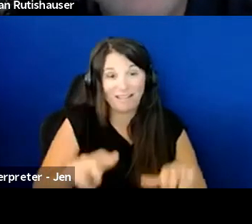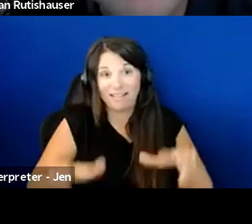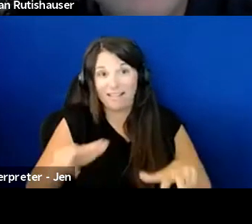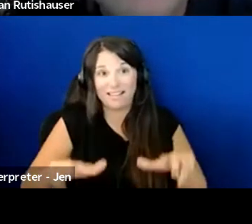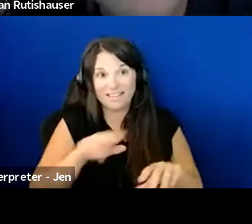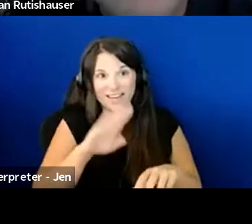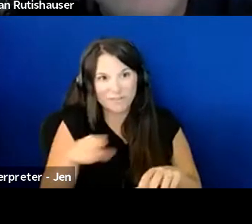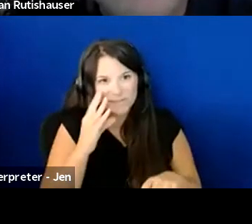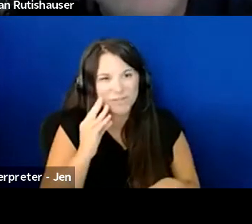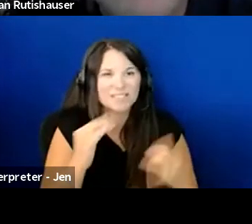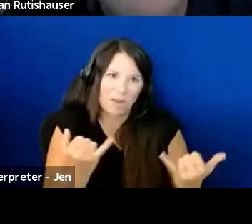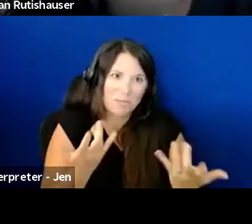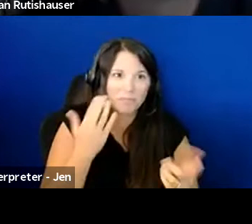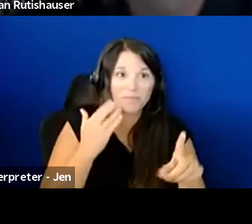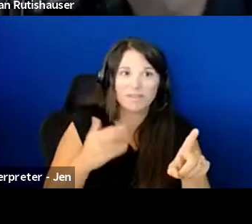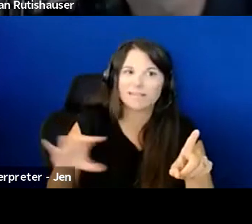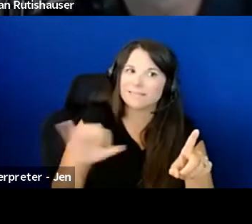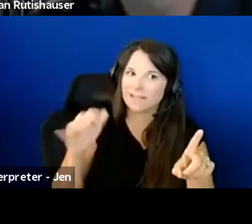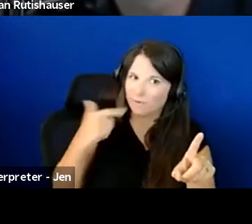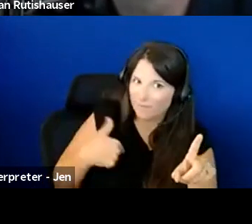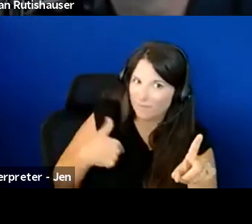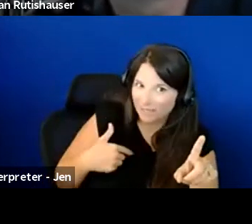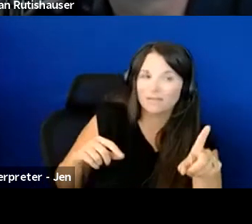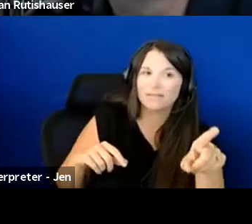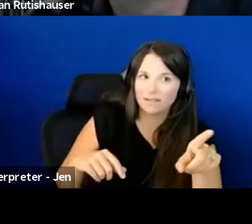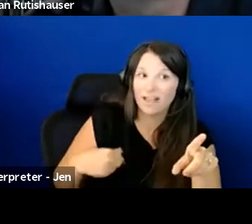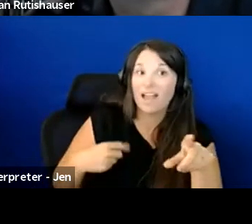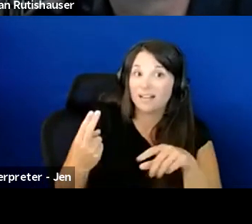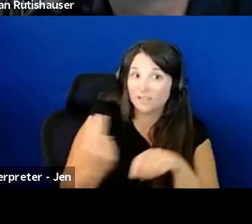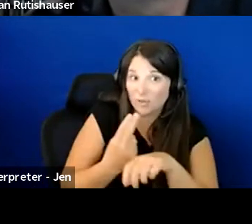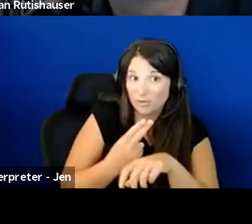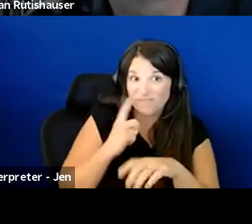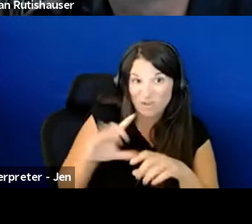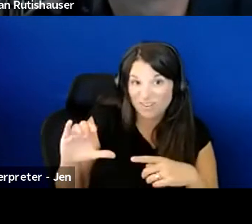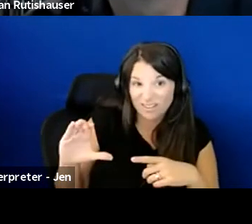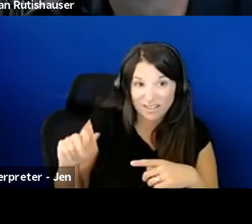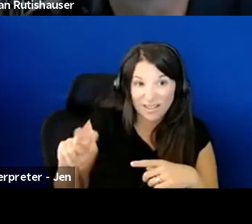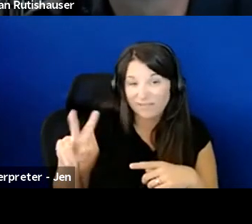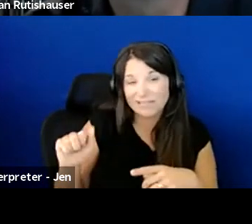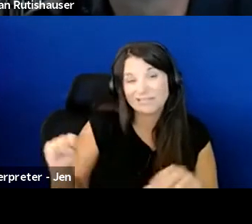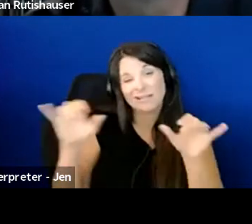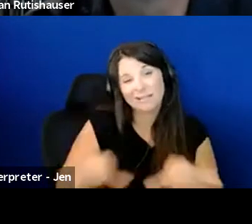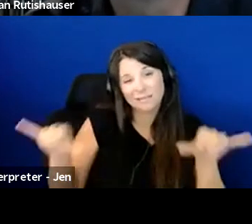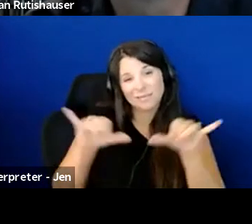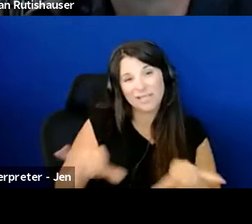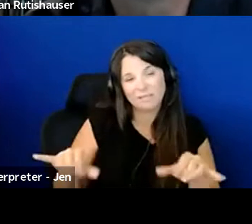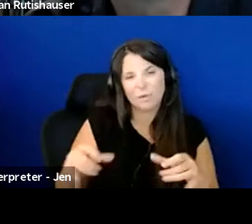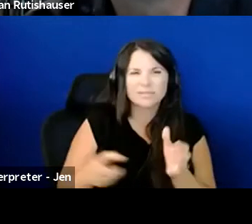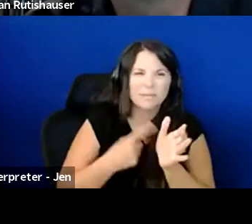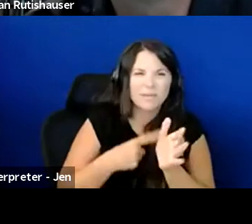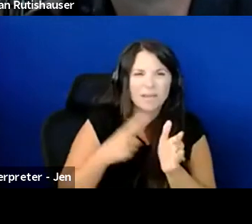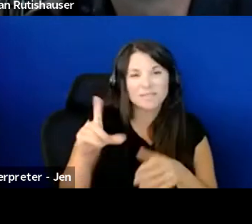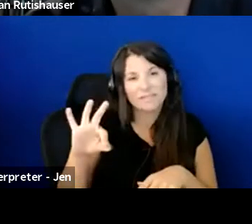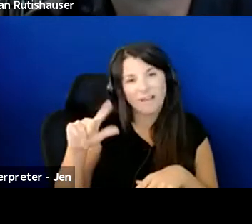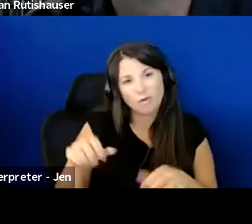I never took an online course before, and the only thing I used for Canvas was about the same. And I would just post like files in there. Now I